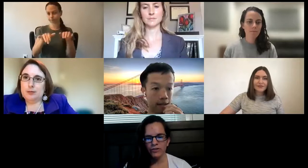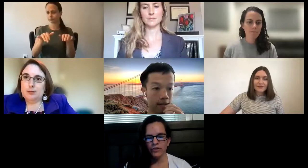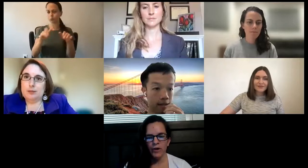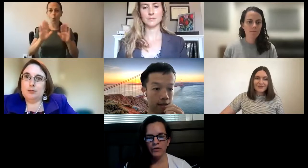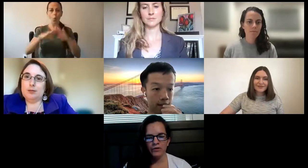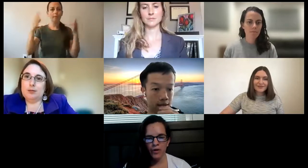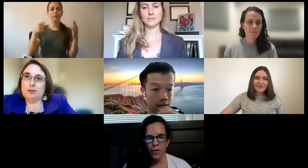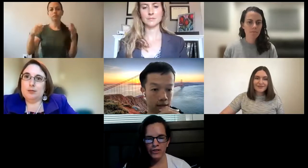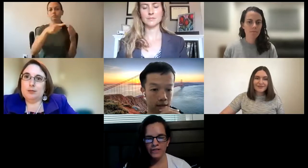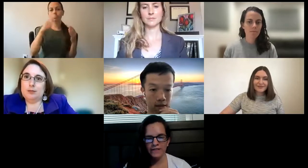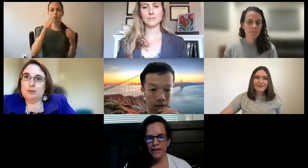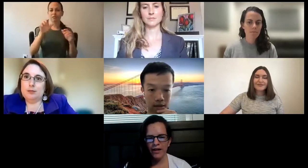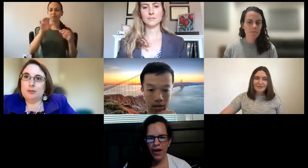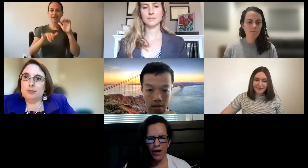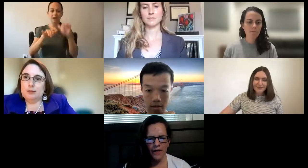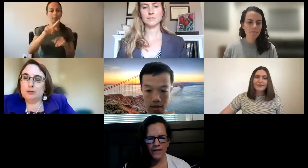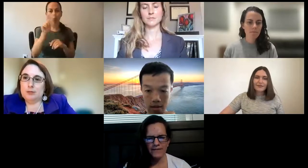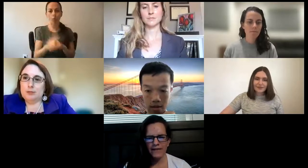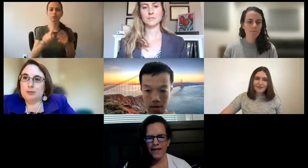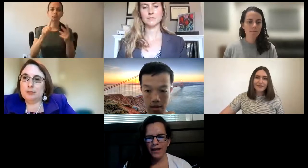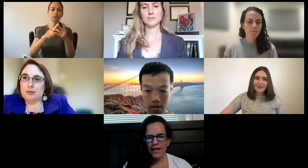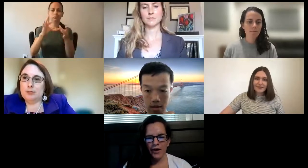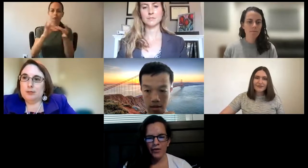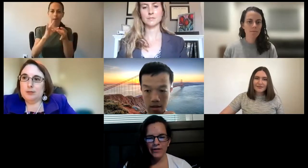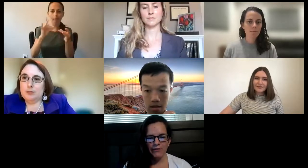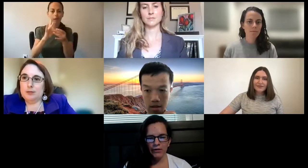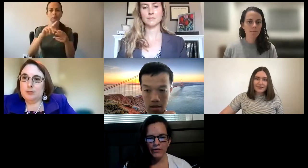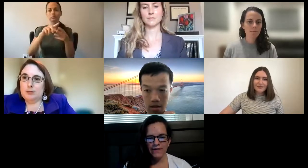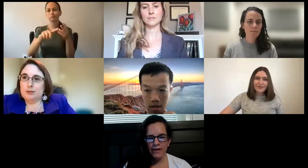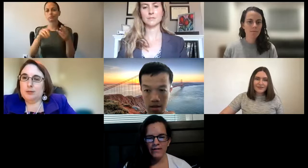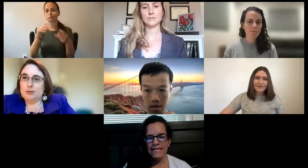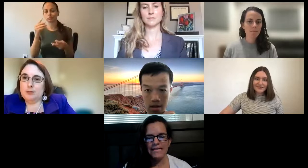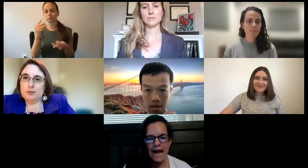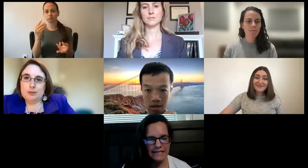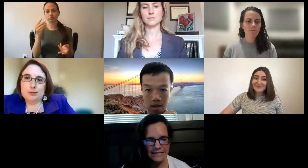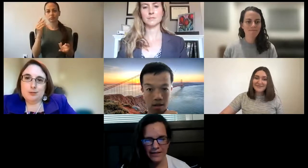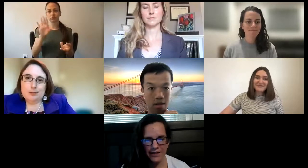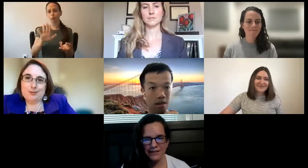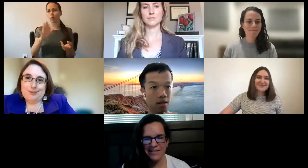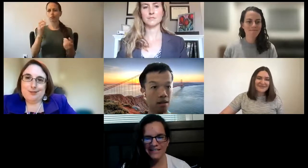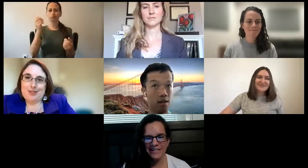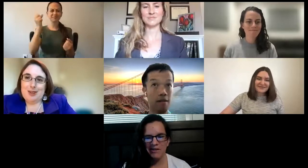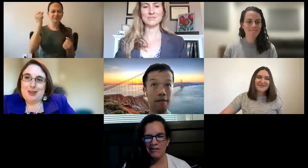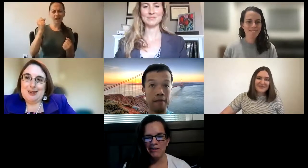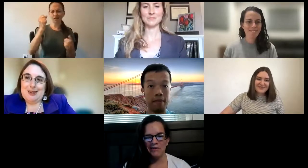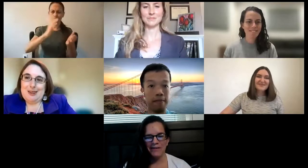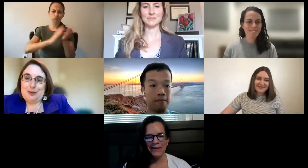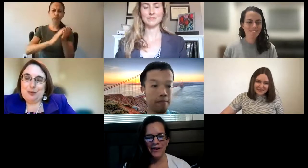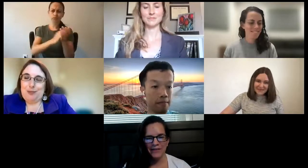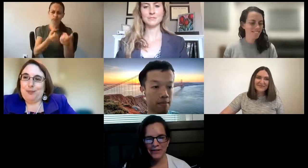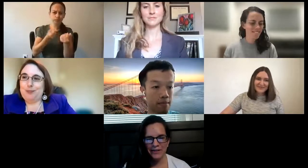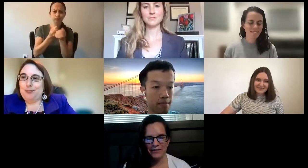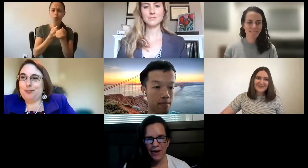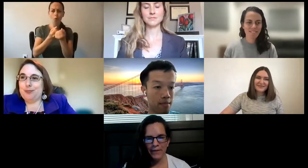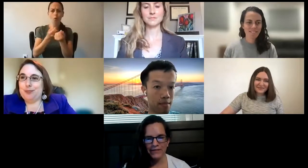event to post your questions, make comments, give your resounding yes to those things that you agree with. We